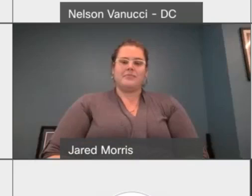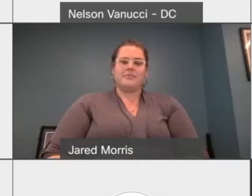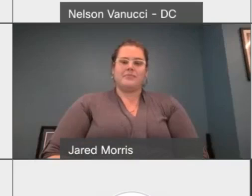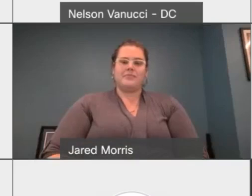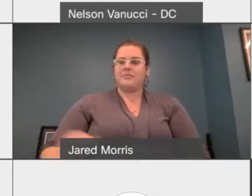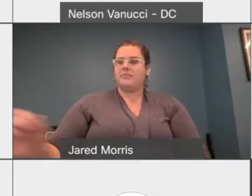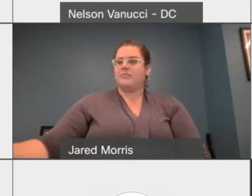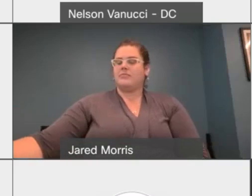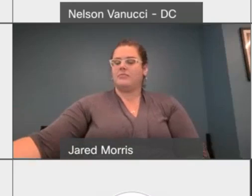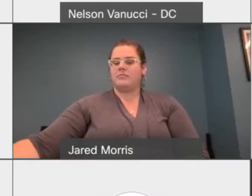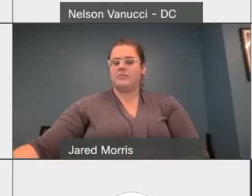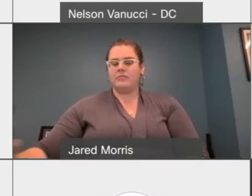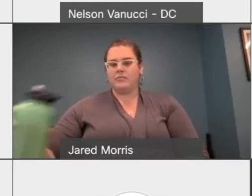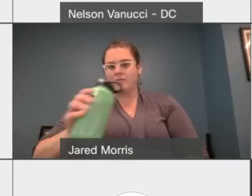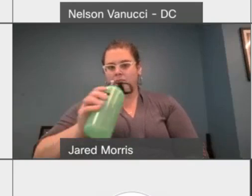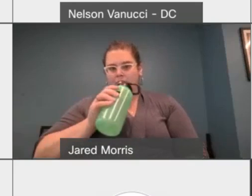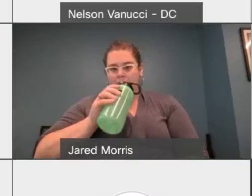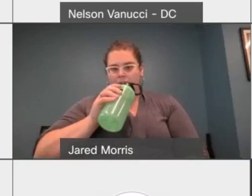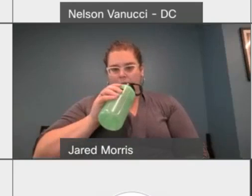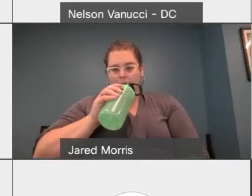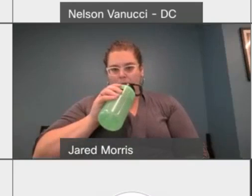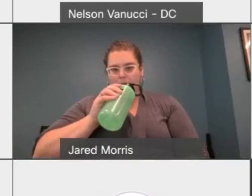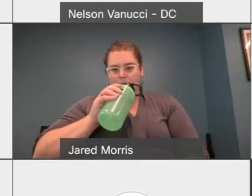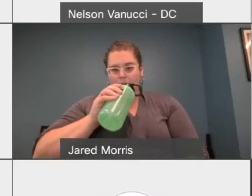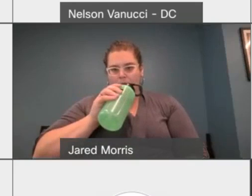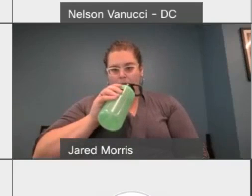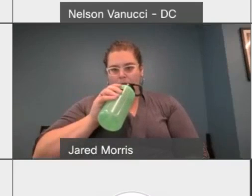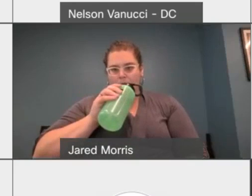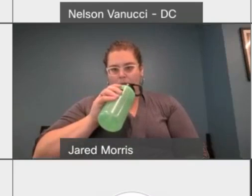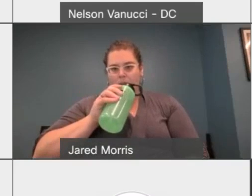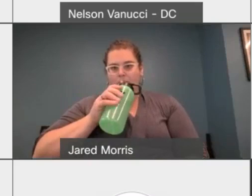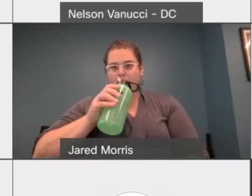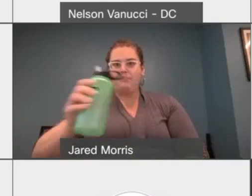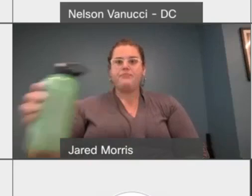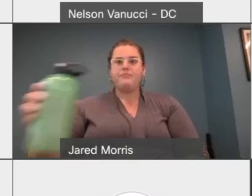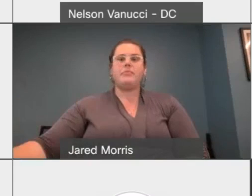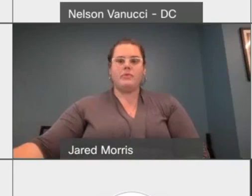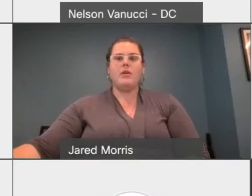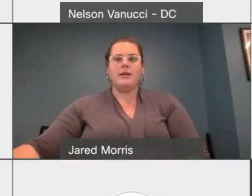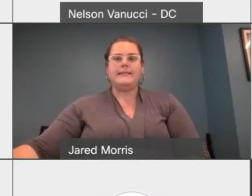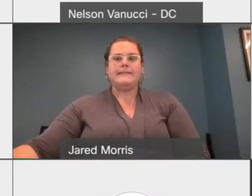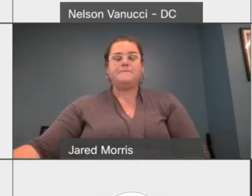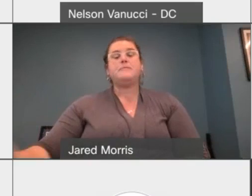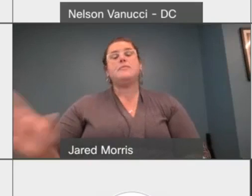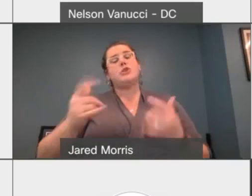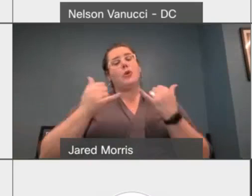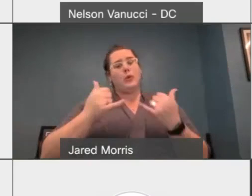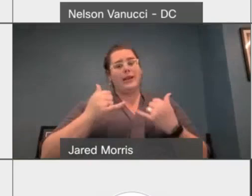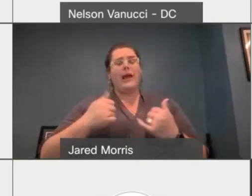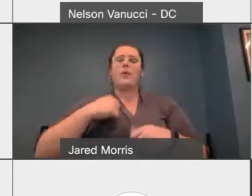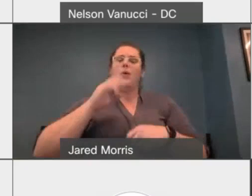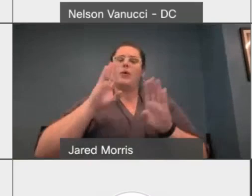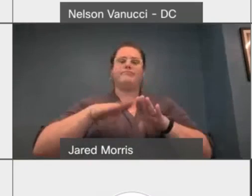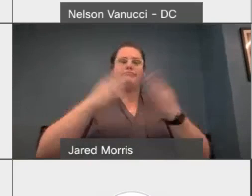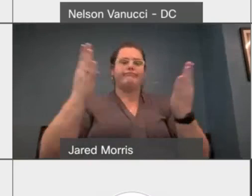like to do now is to take any questions that people have, because to date we have not had any questions come in